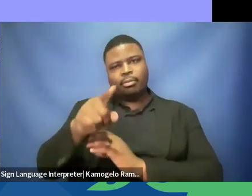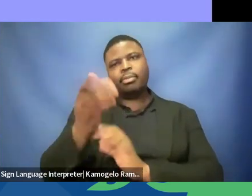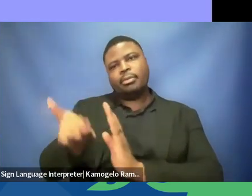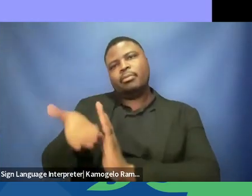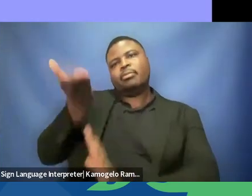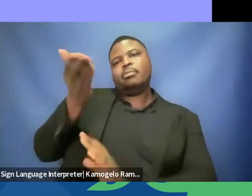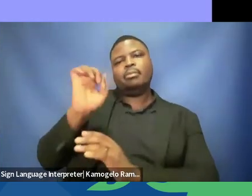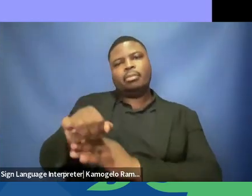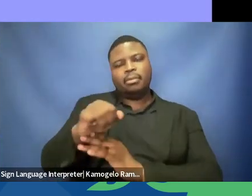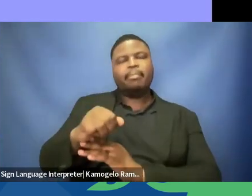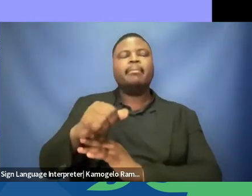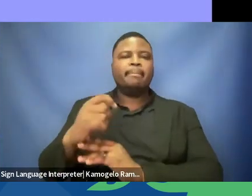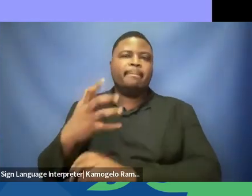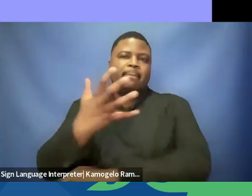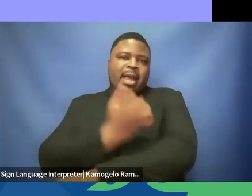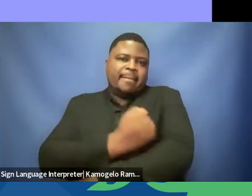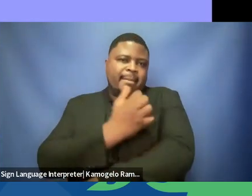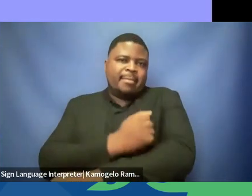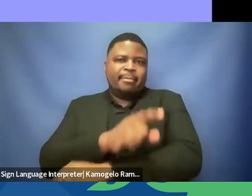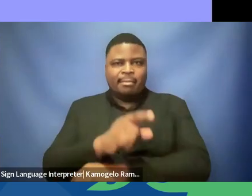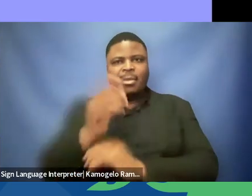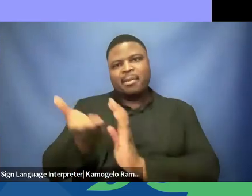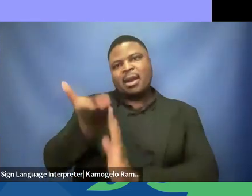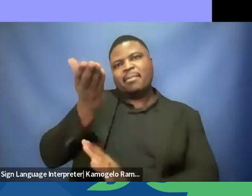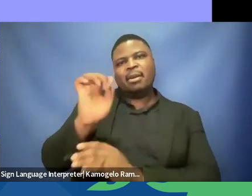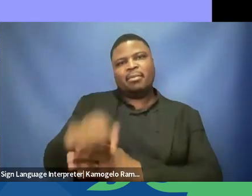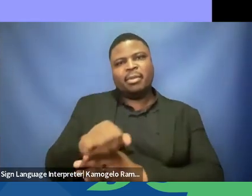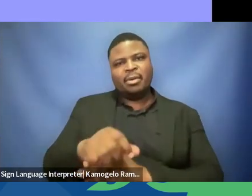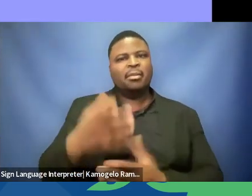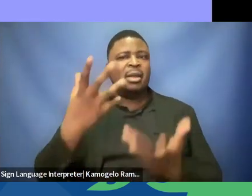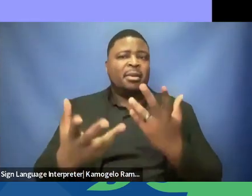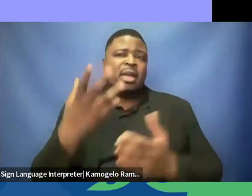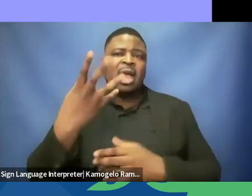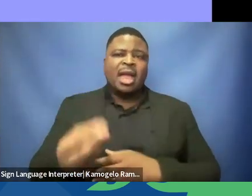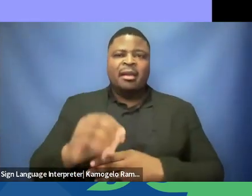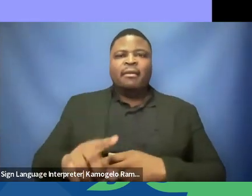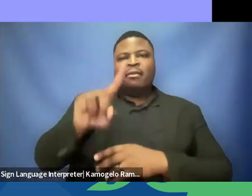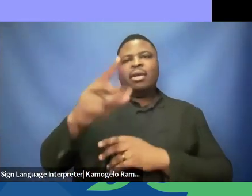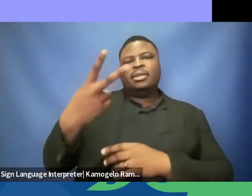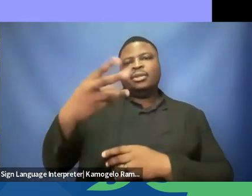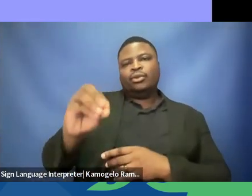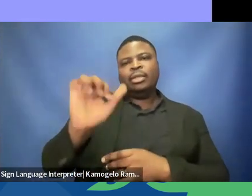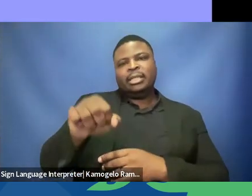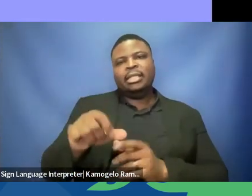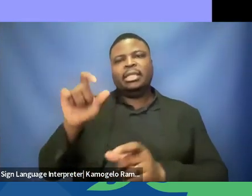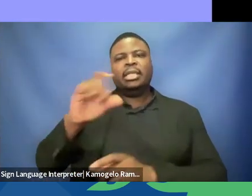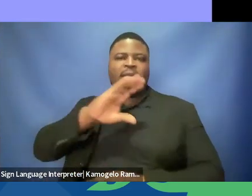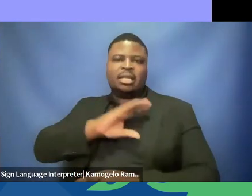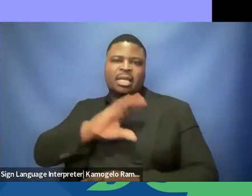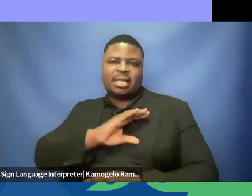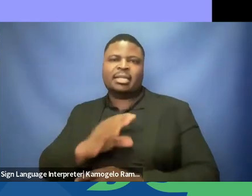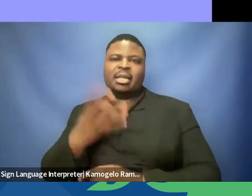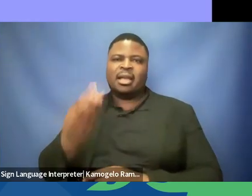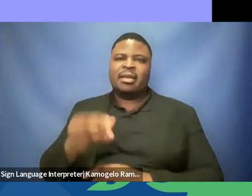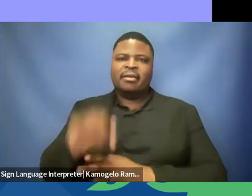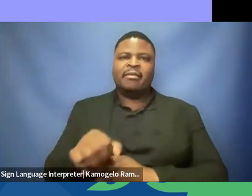PrEP uptake, whereby we already have 120 clients taking, and 68 of our HIV clients, they are